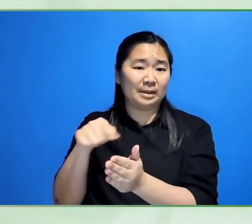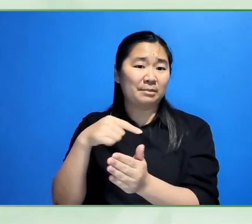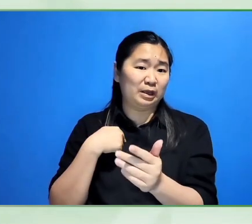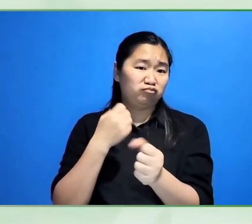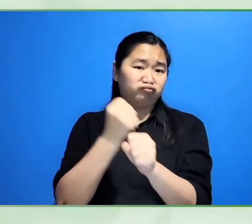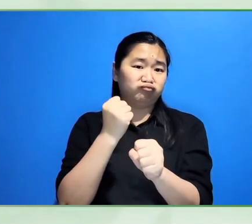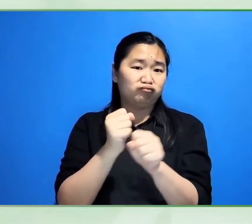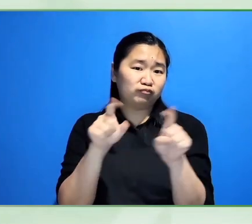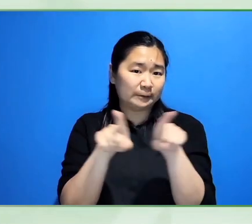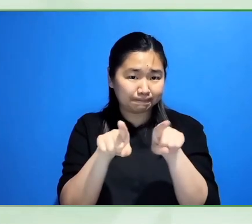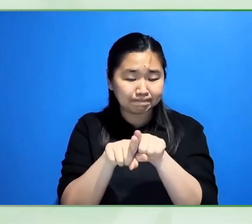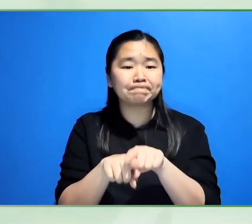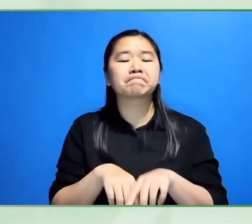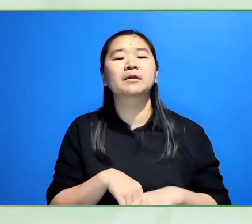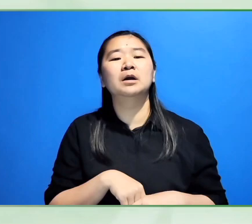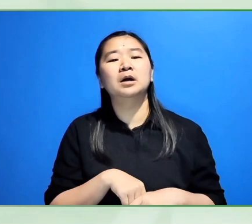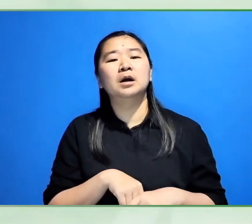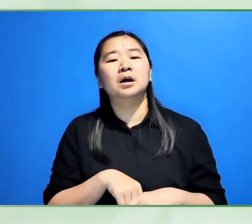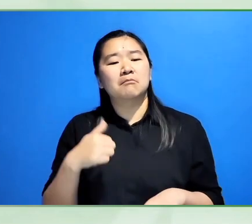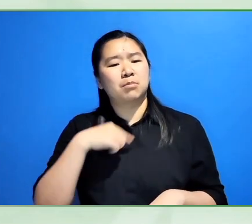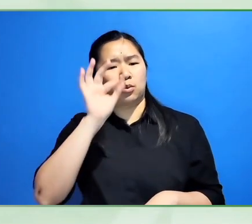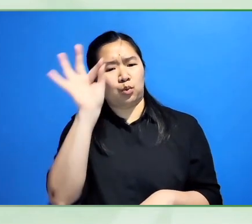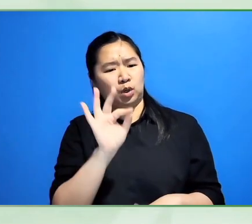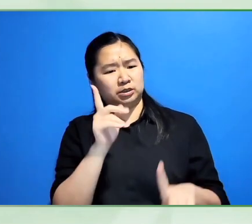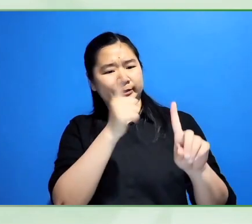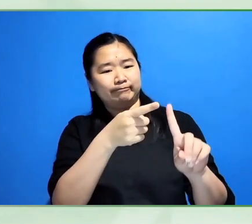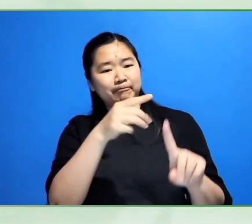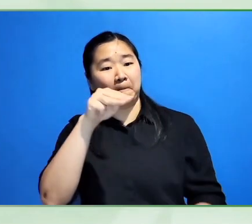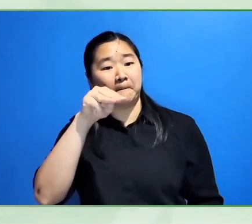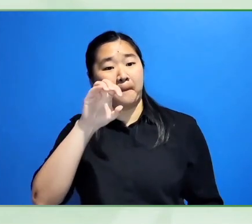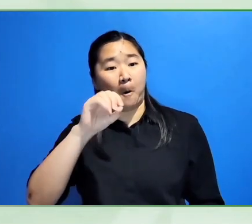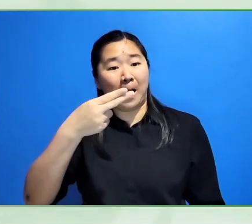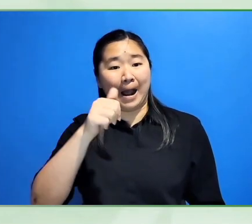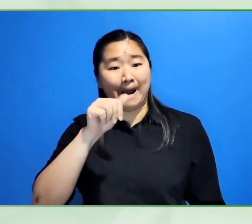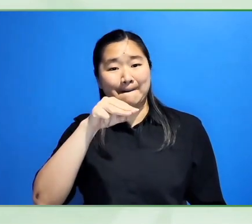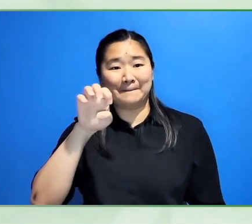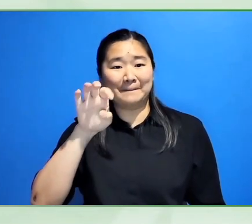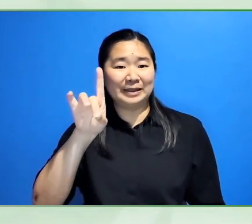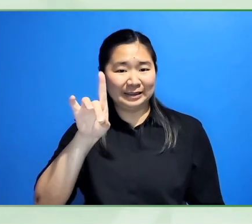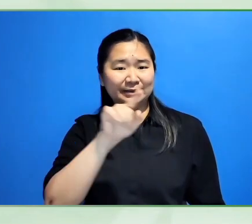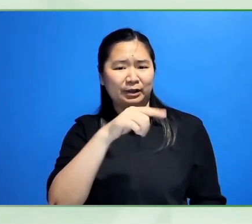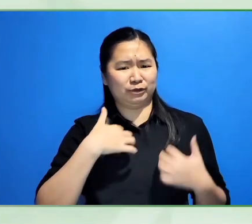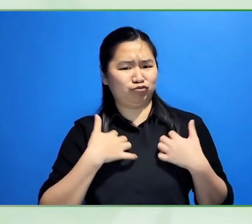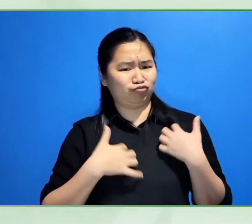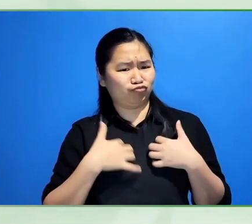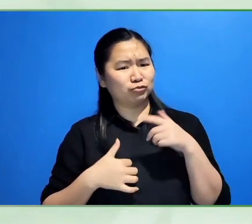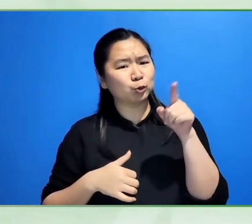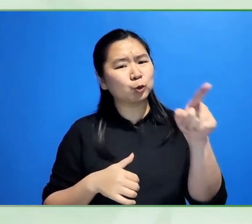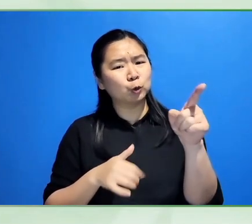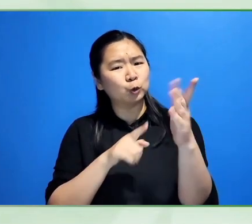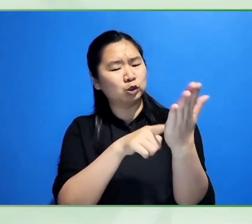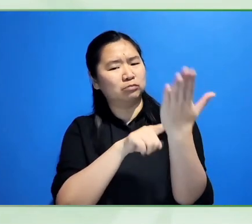to injuries at countries at war. And we are